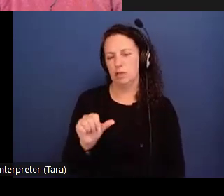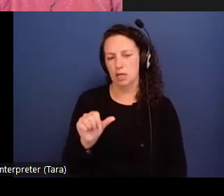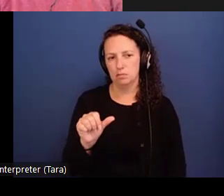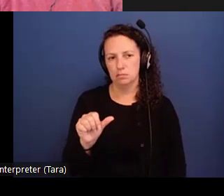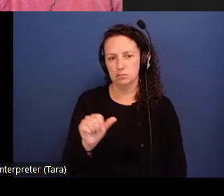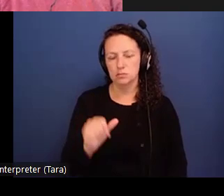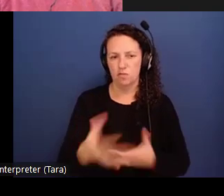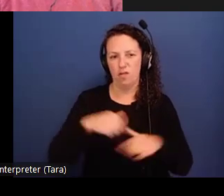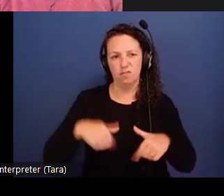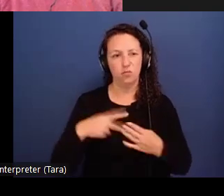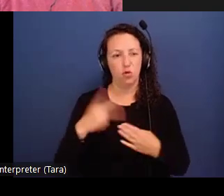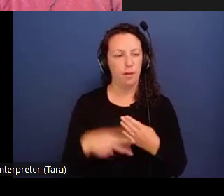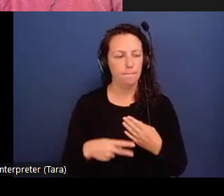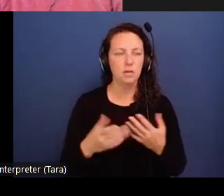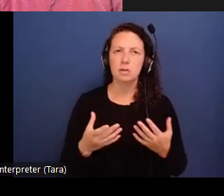is not